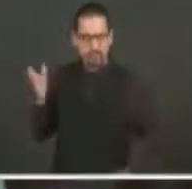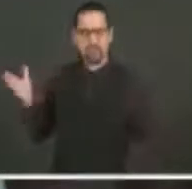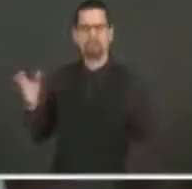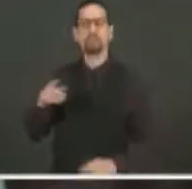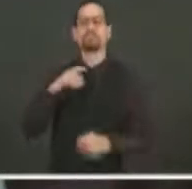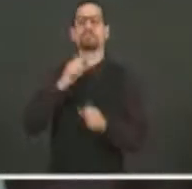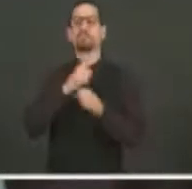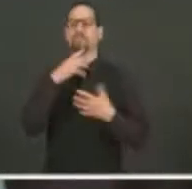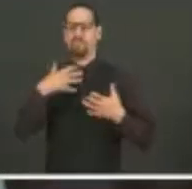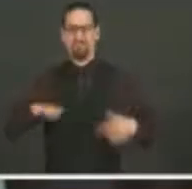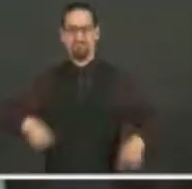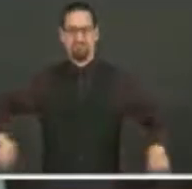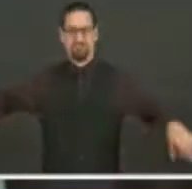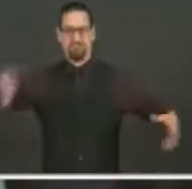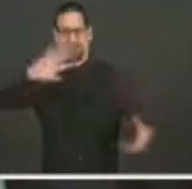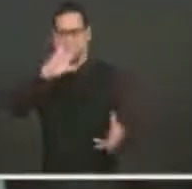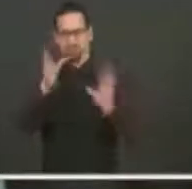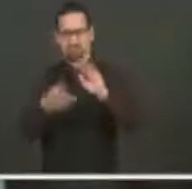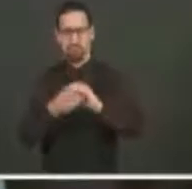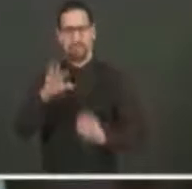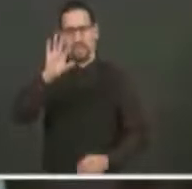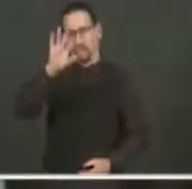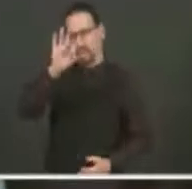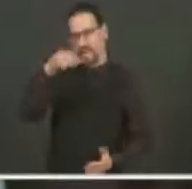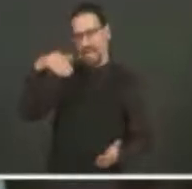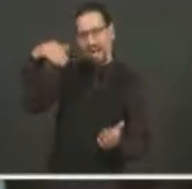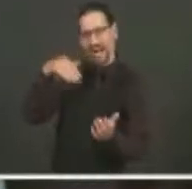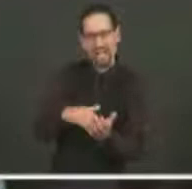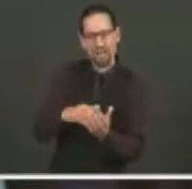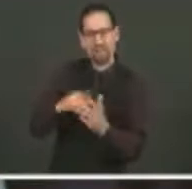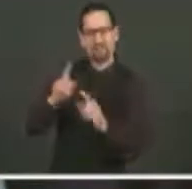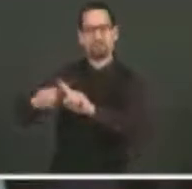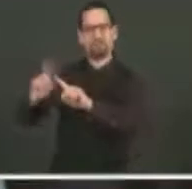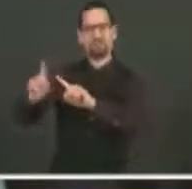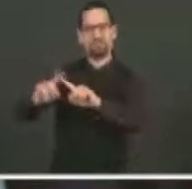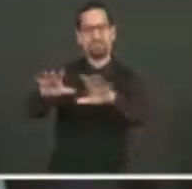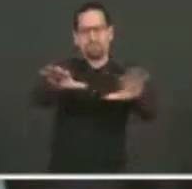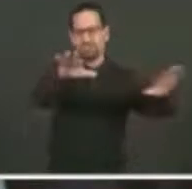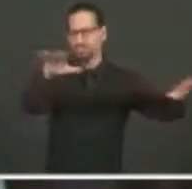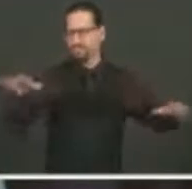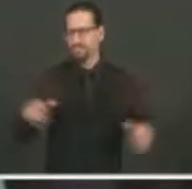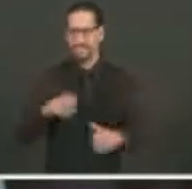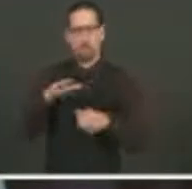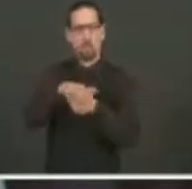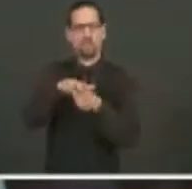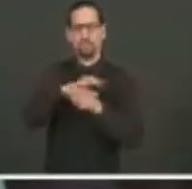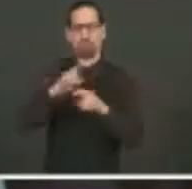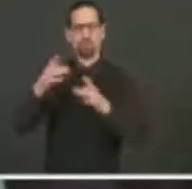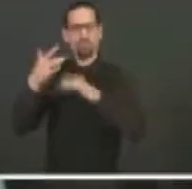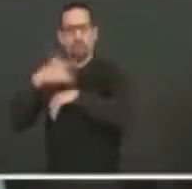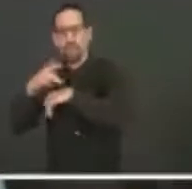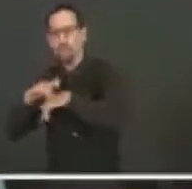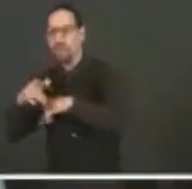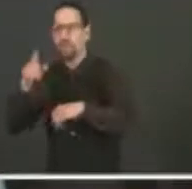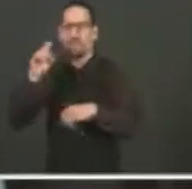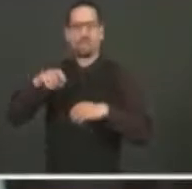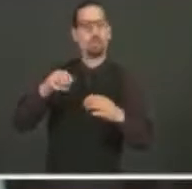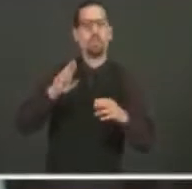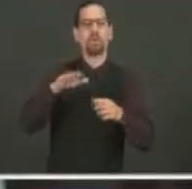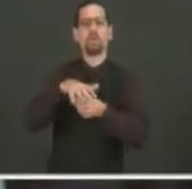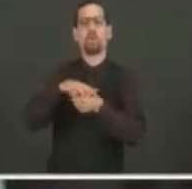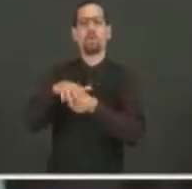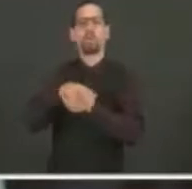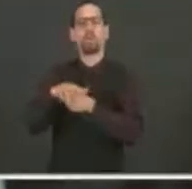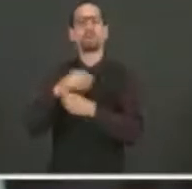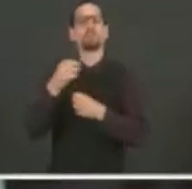camp. We just received a number of other plans. If you're a municipality or a municipal leader who hasn't sent us a plan